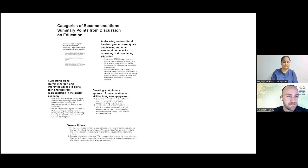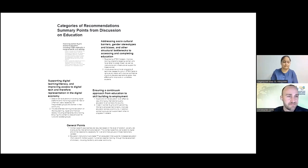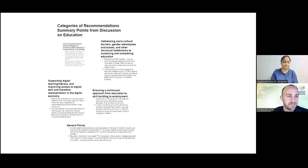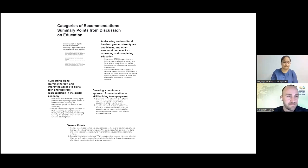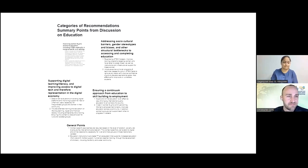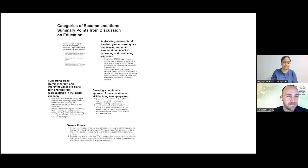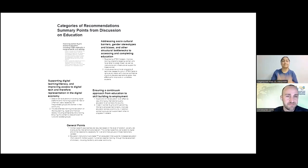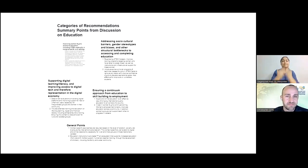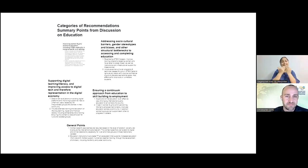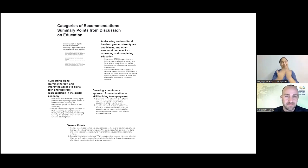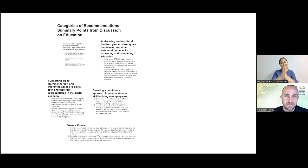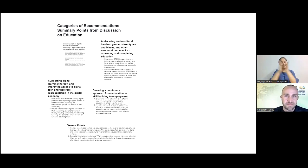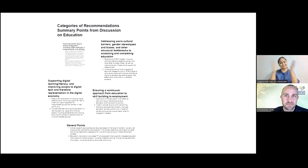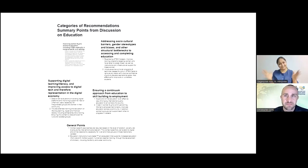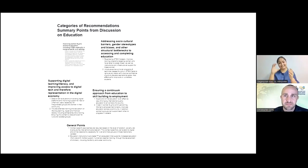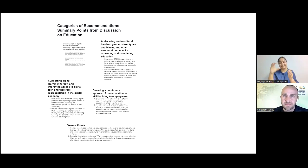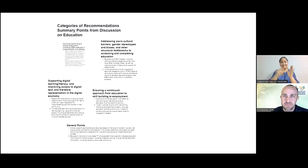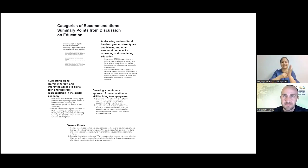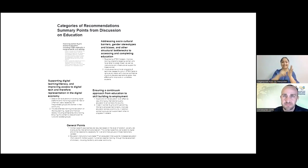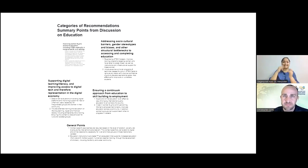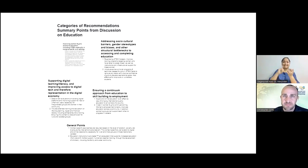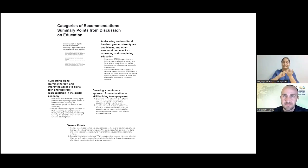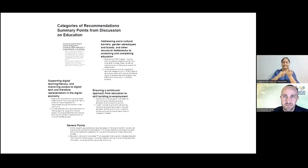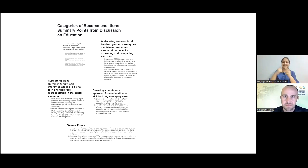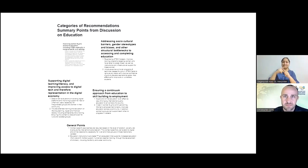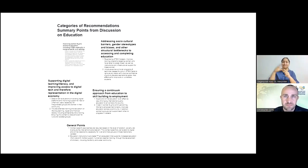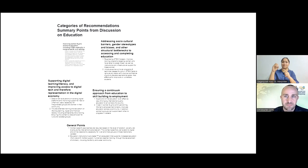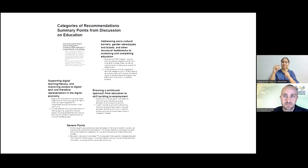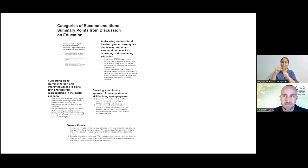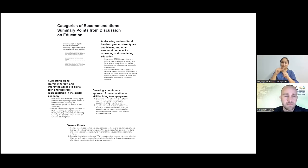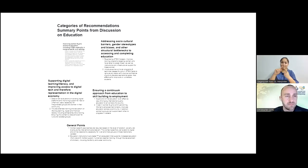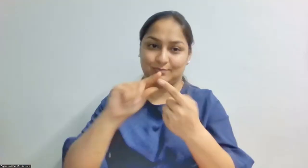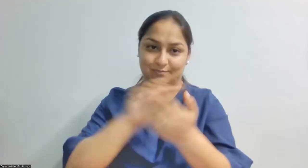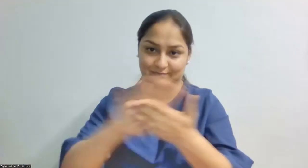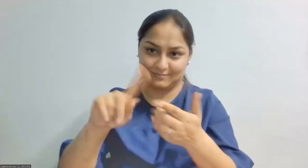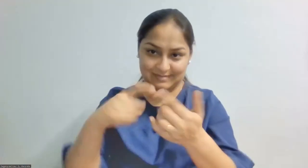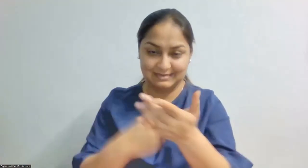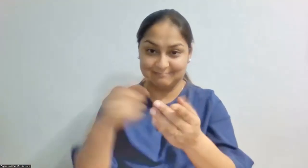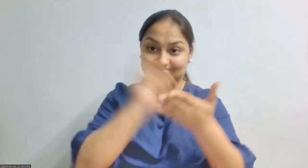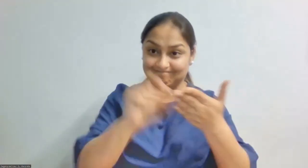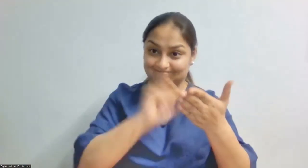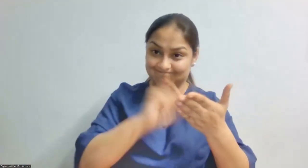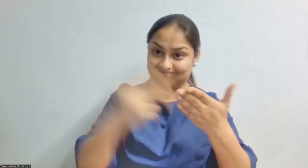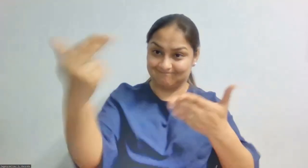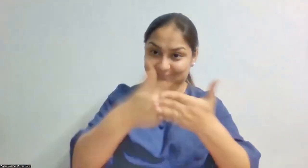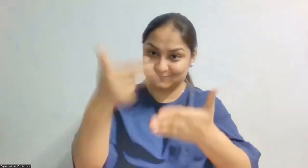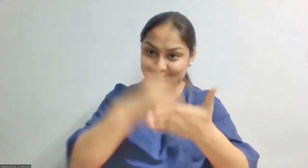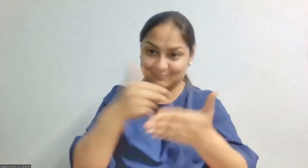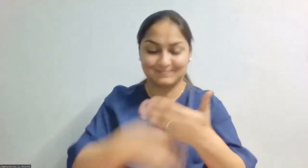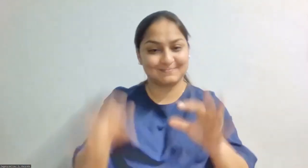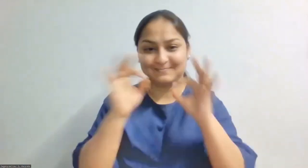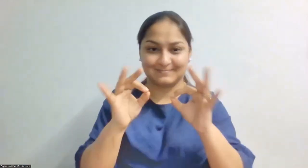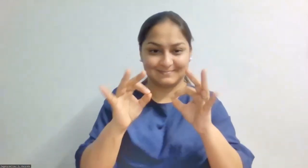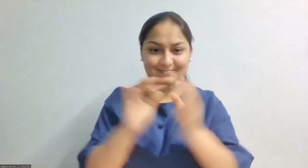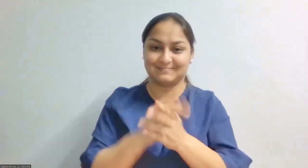Thank you so much, Christopher, for your effort to put across all those points. I know it was